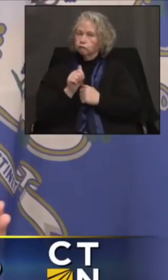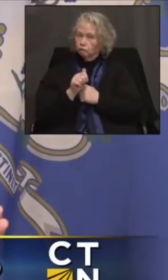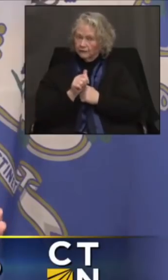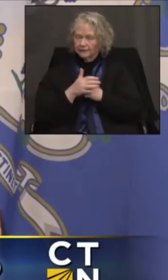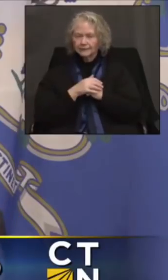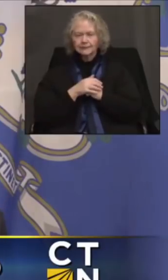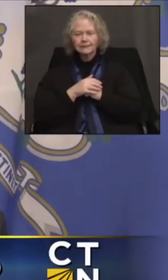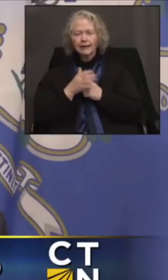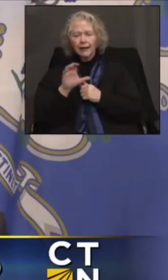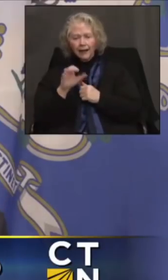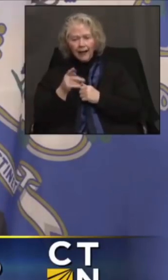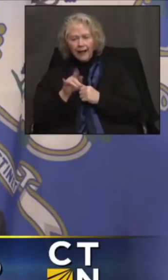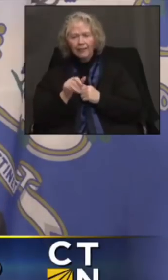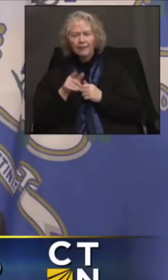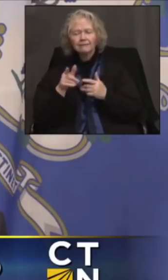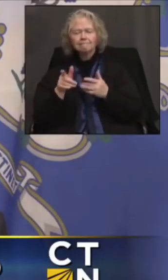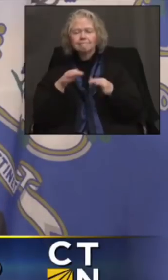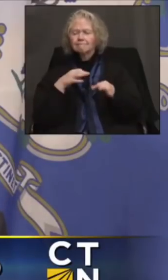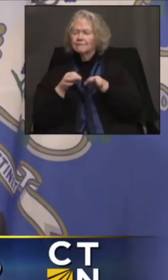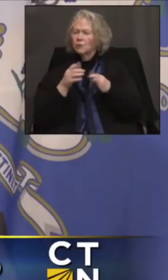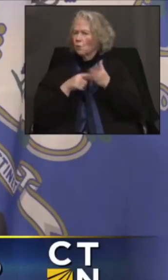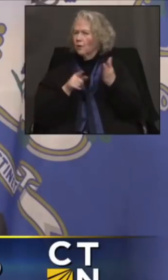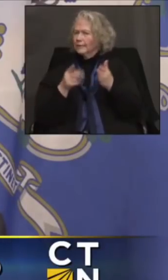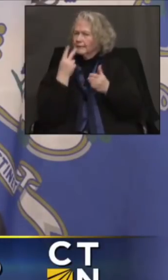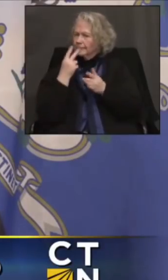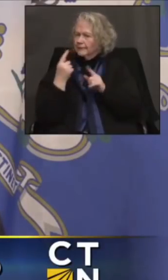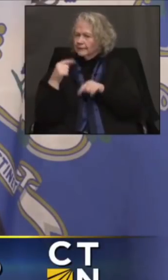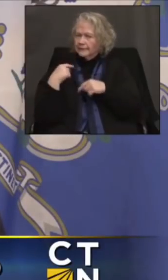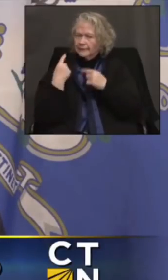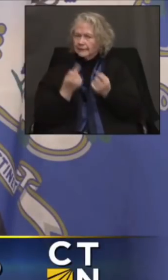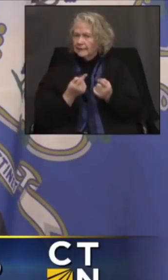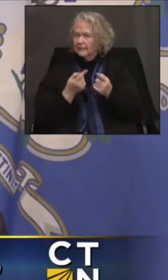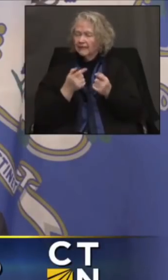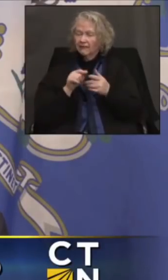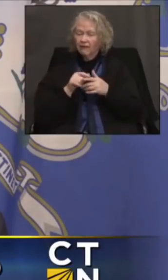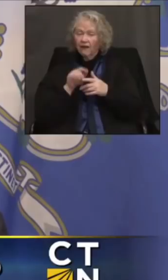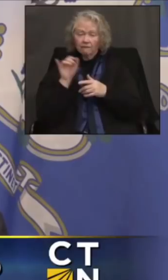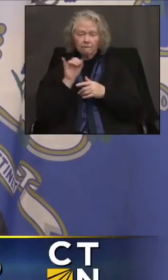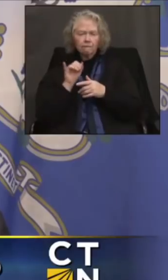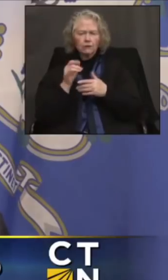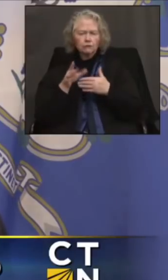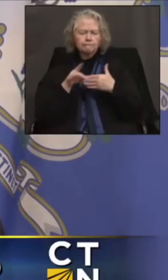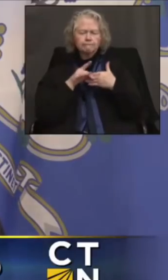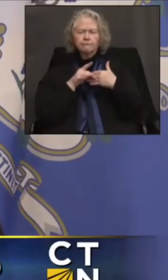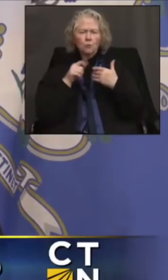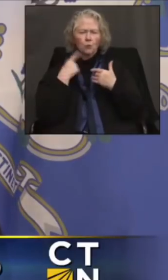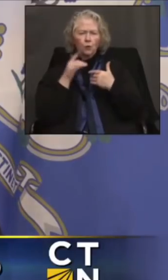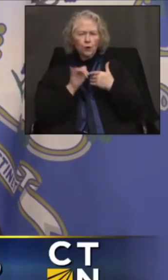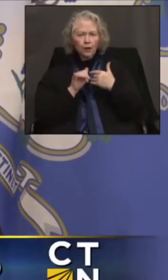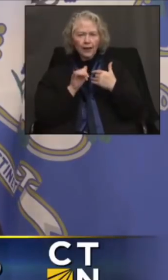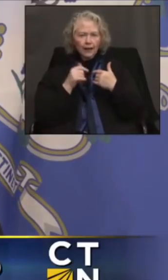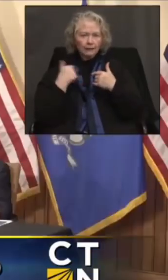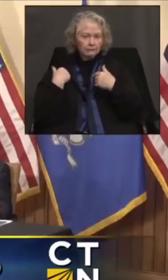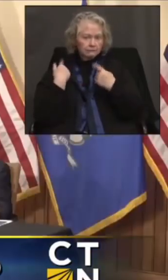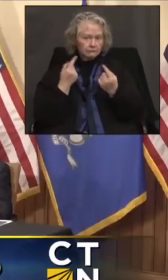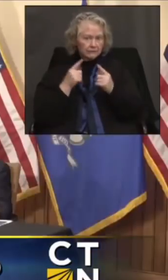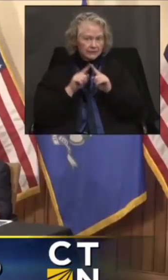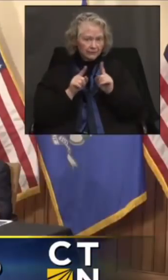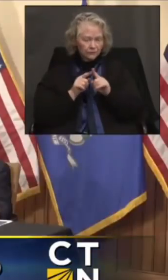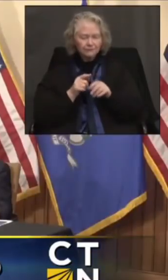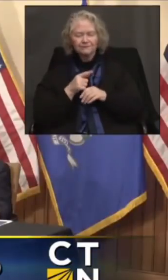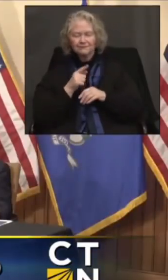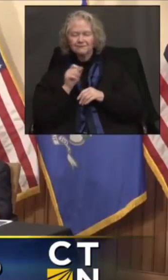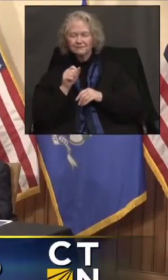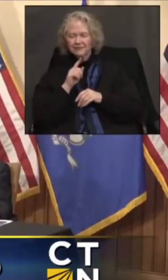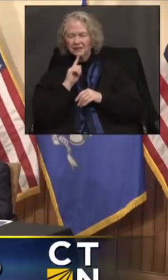I'd love to hear what you're seeing, how the infections have changed over the last few weeks, what we might expect. Sure. Thank